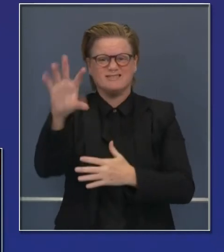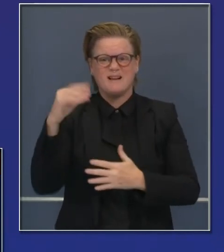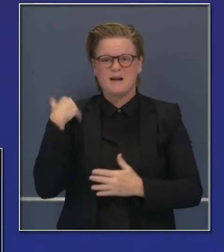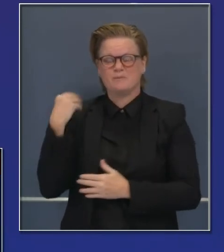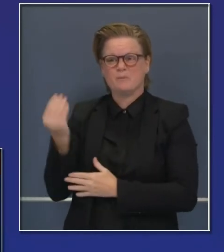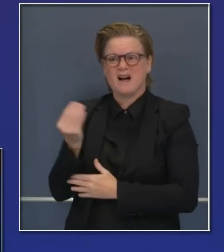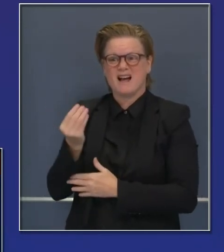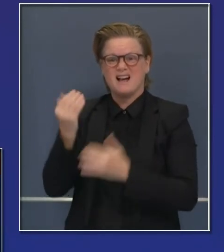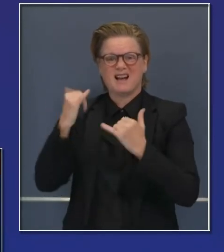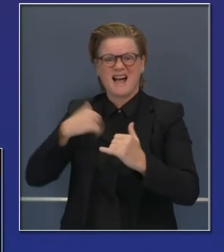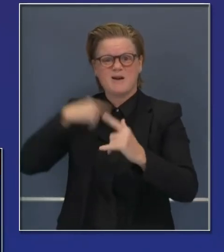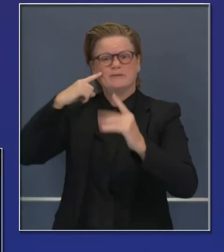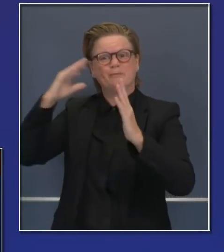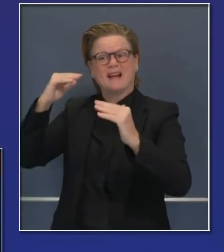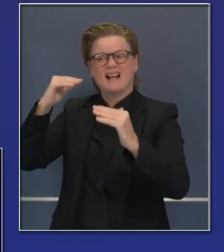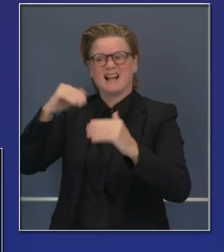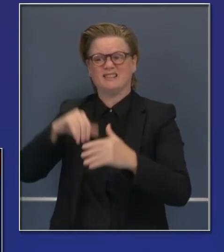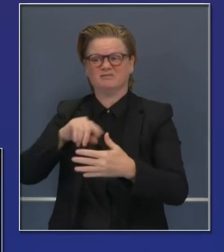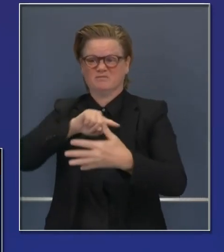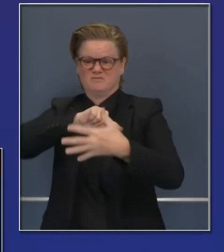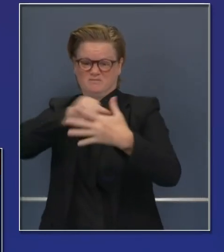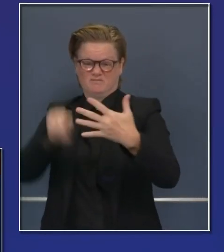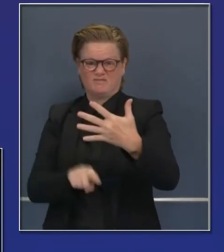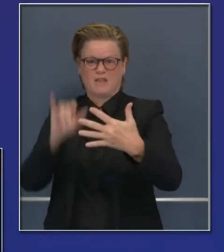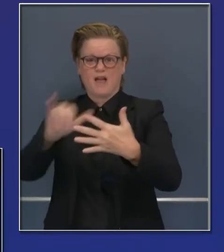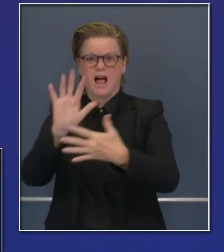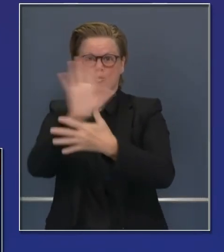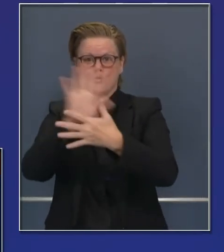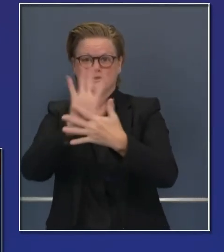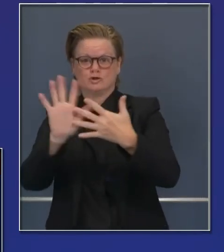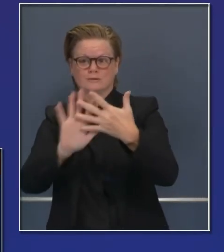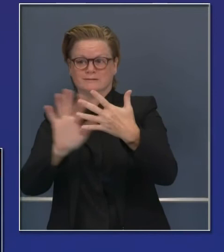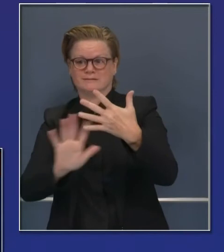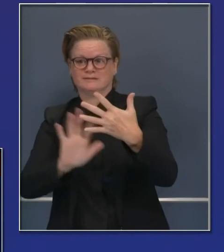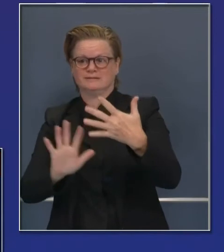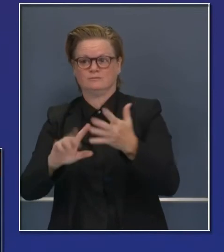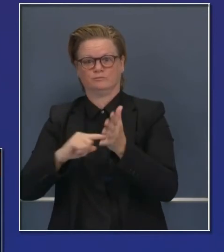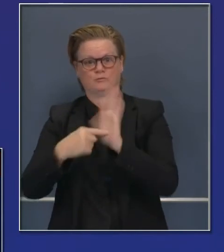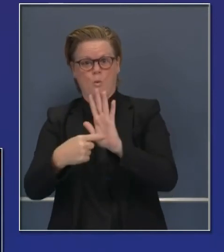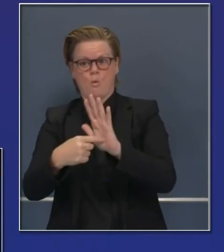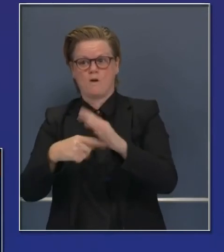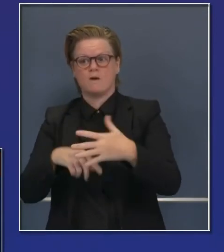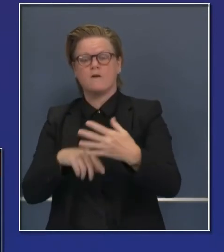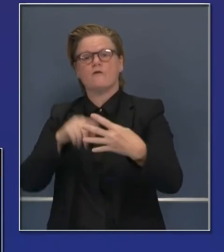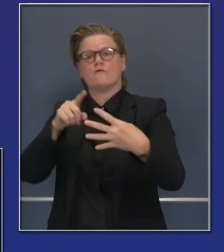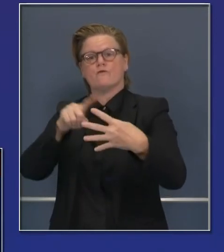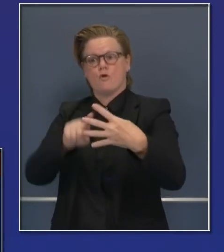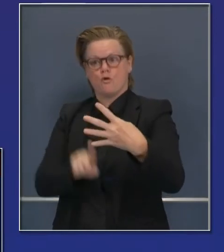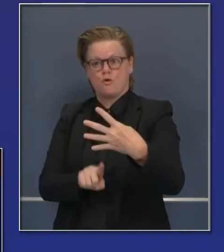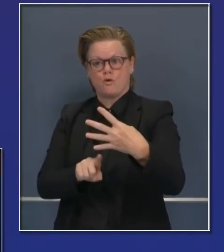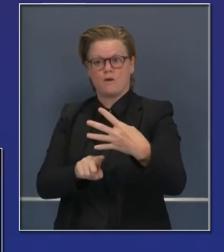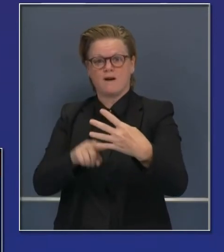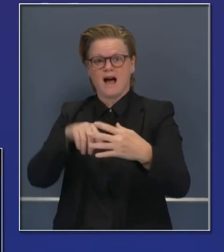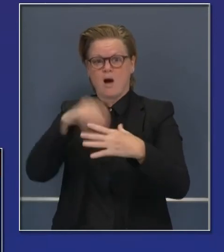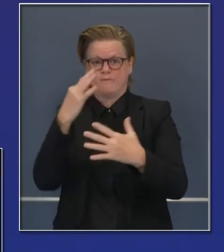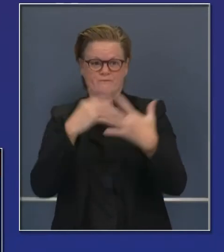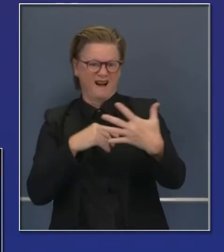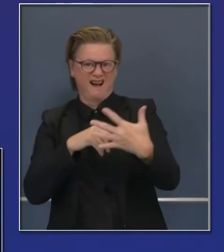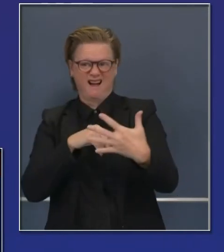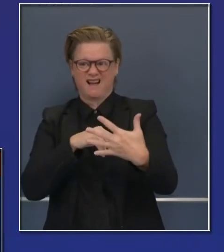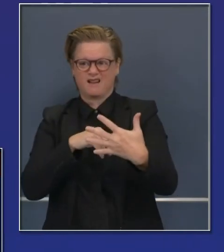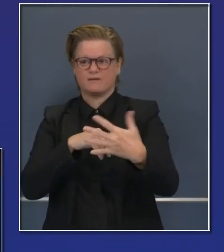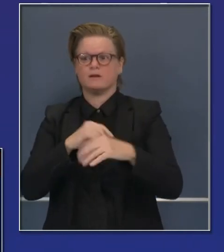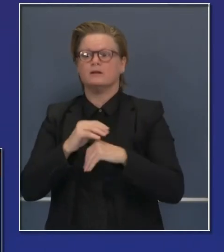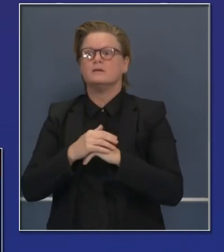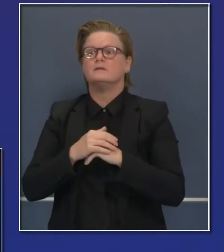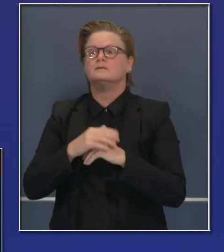have highlighted, most of these, 4 out of the 5, we anticipate as early as the next day or 2, as